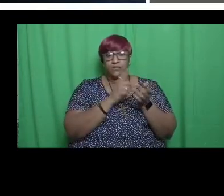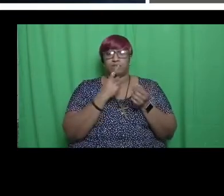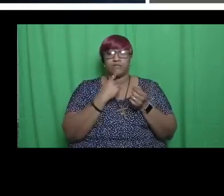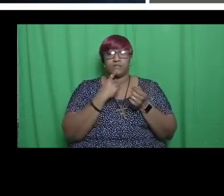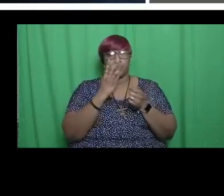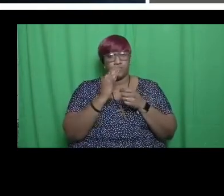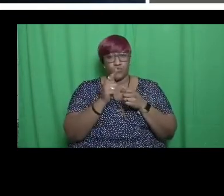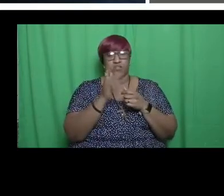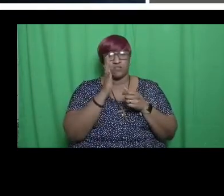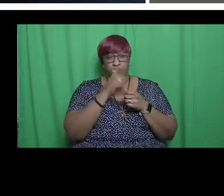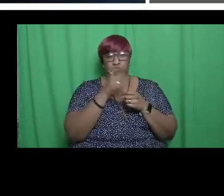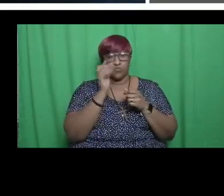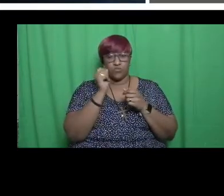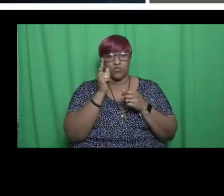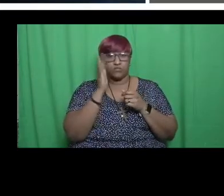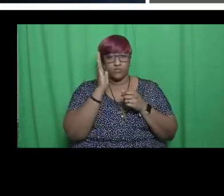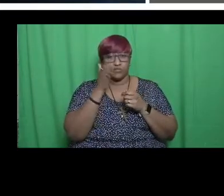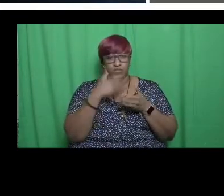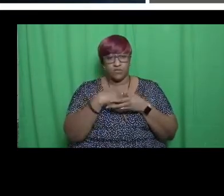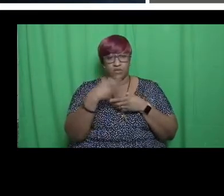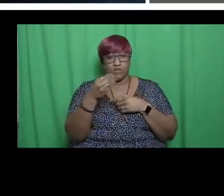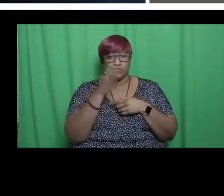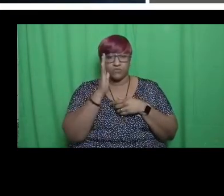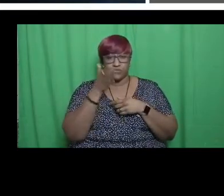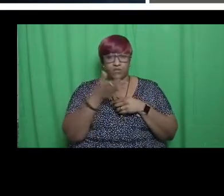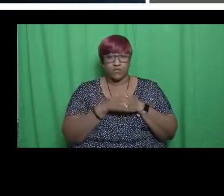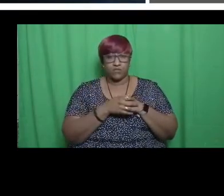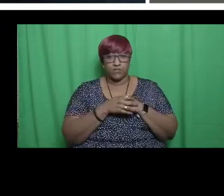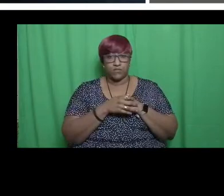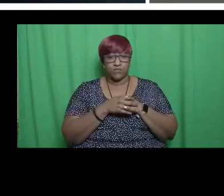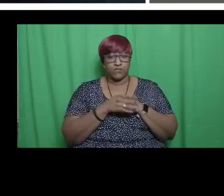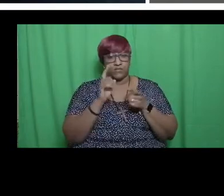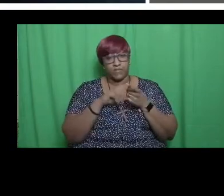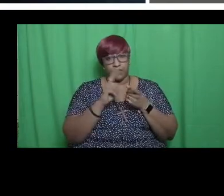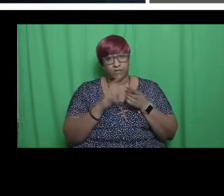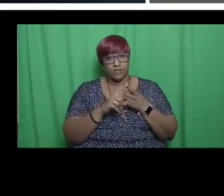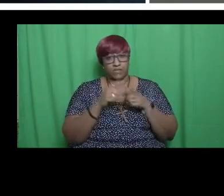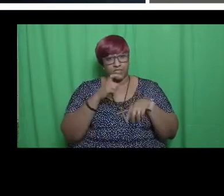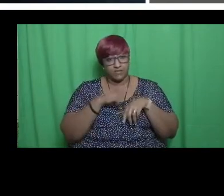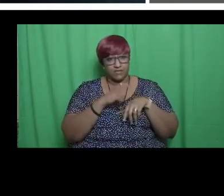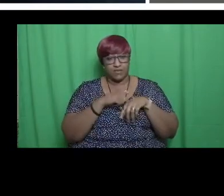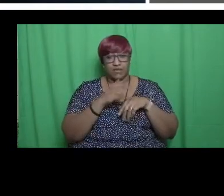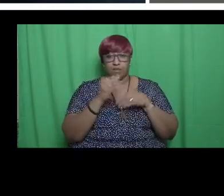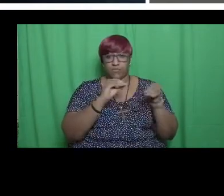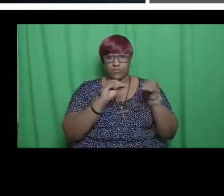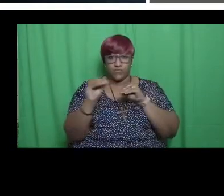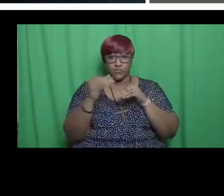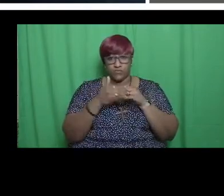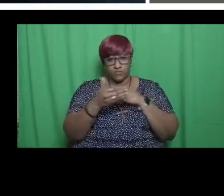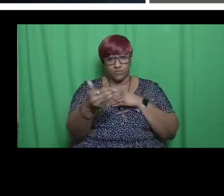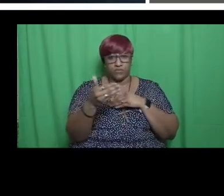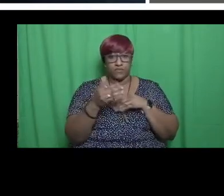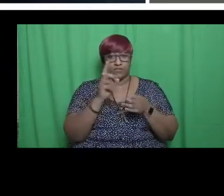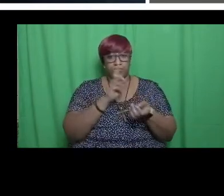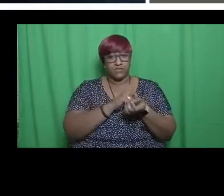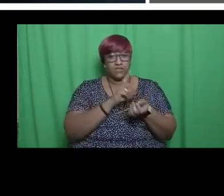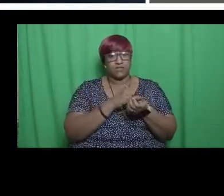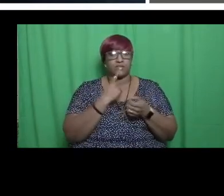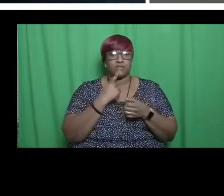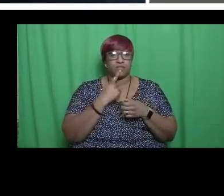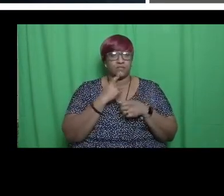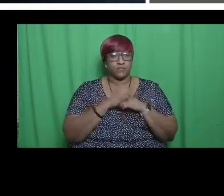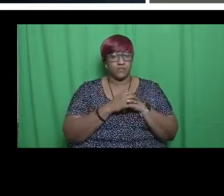well, he's going to come out of it. He's going to come out of it. But then as time moved on, the doctor